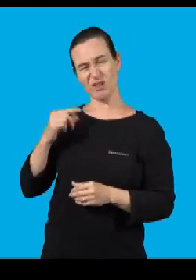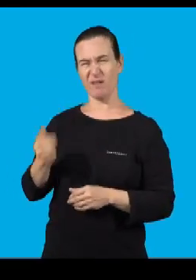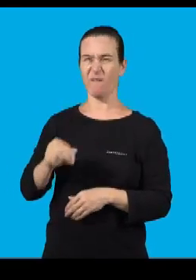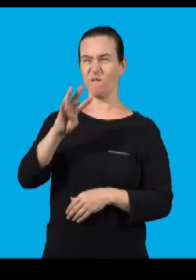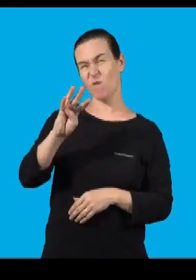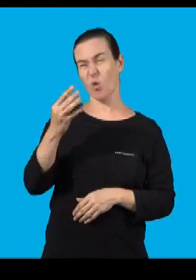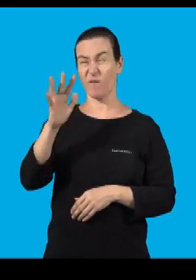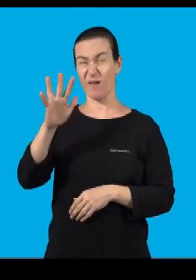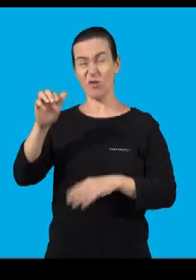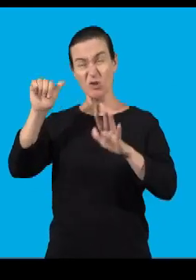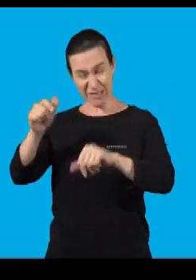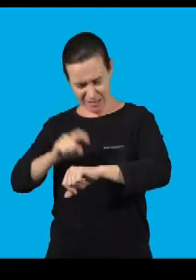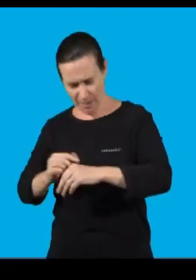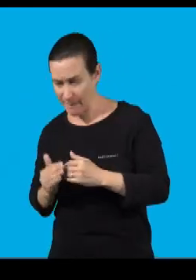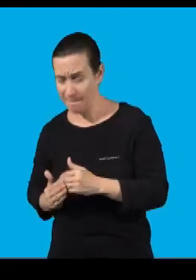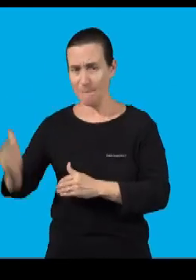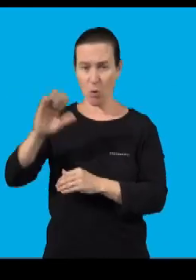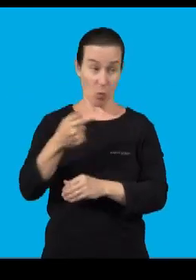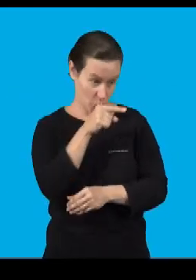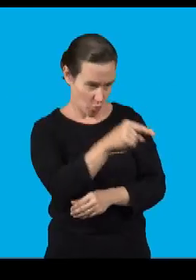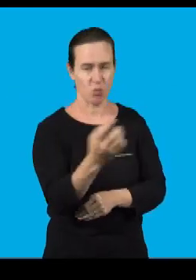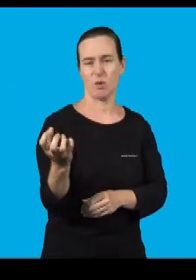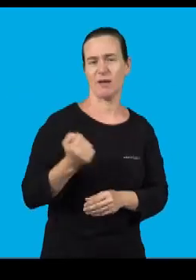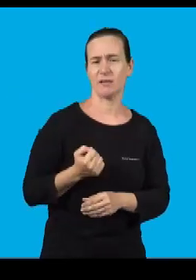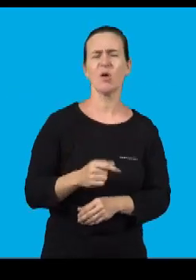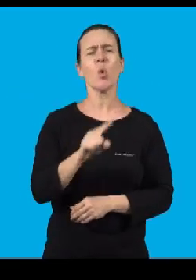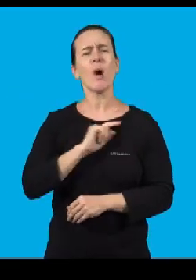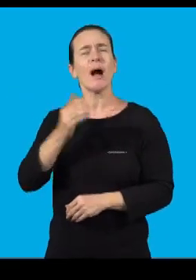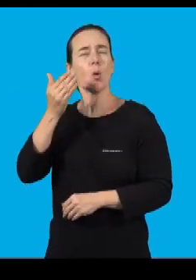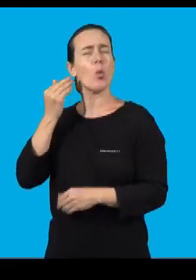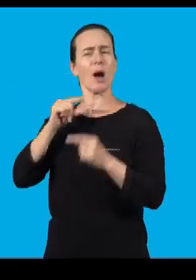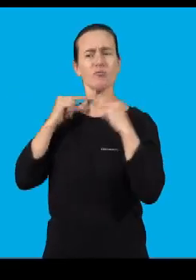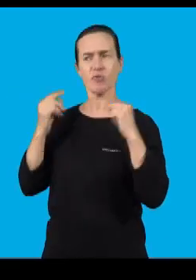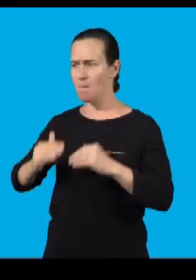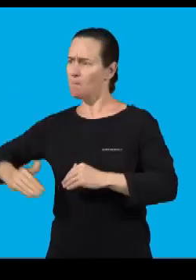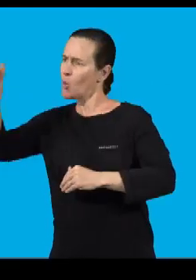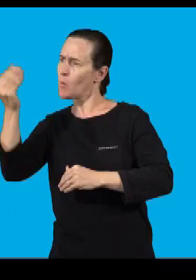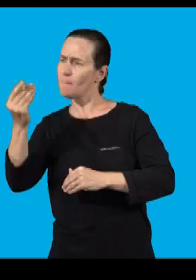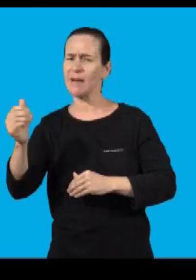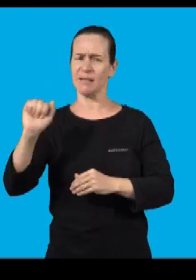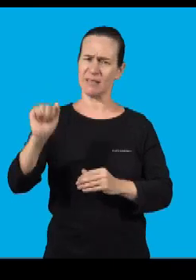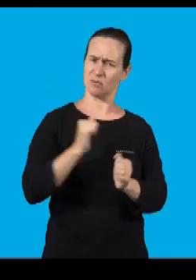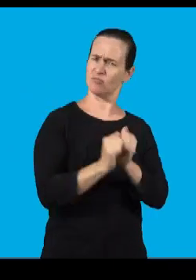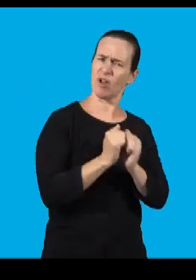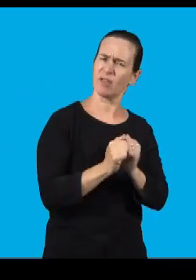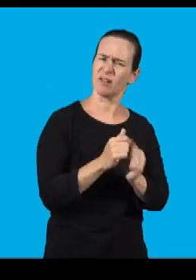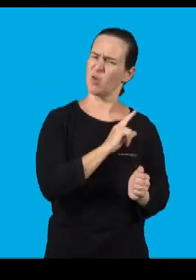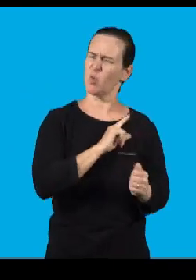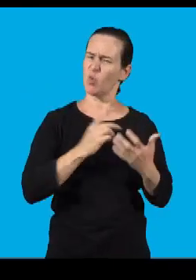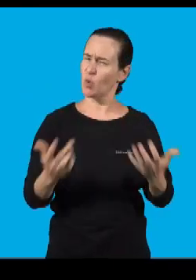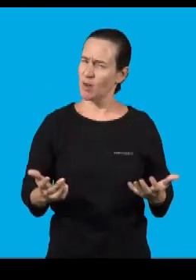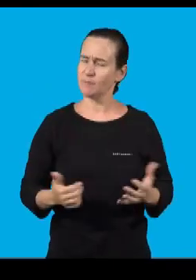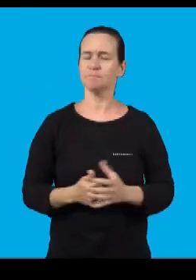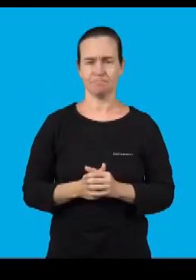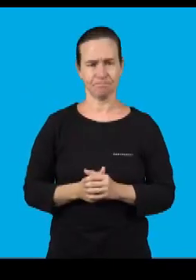get 4, 5, 6 times what you get. So why are the white priests getting more money than his brother,